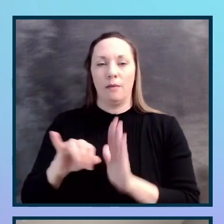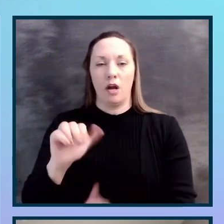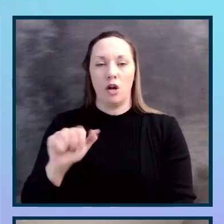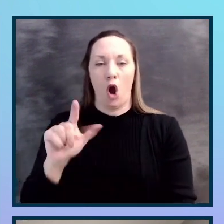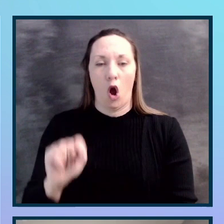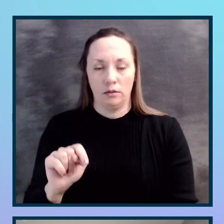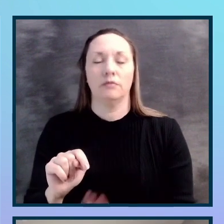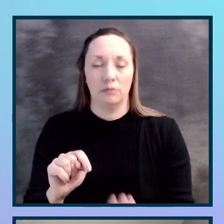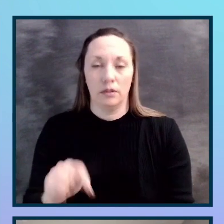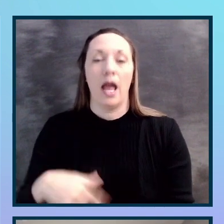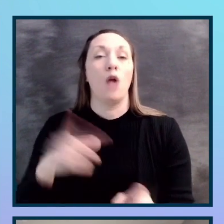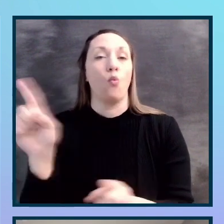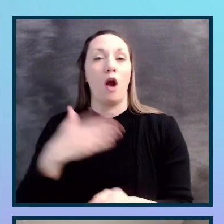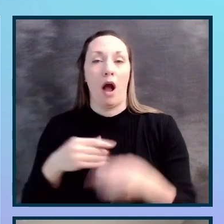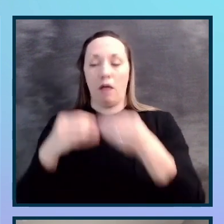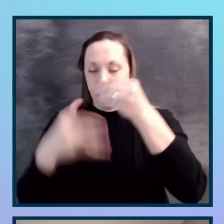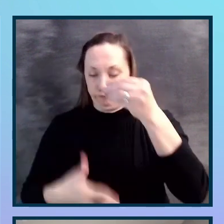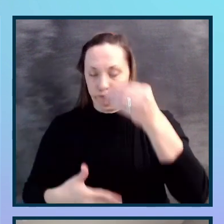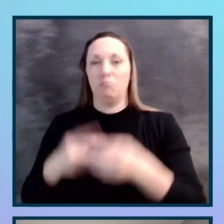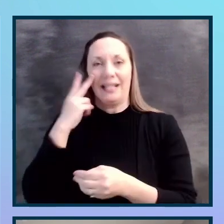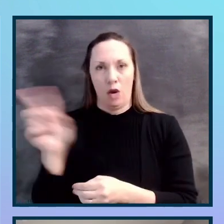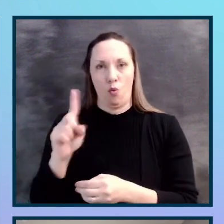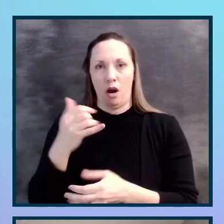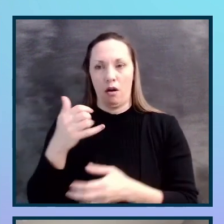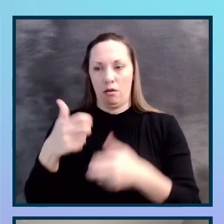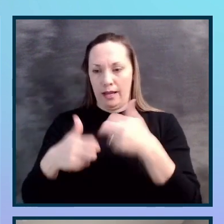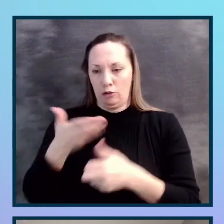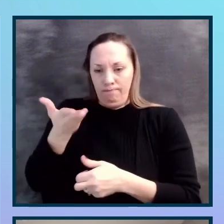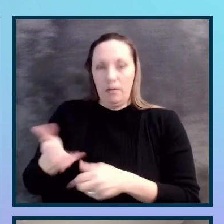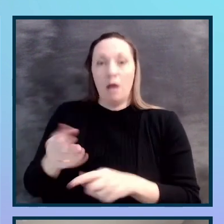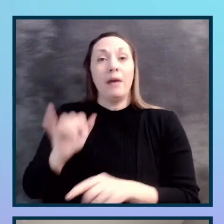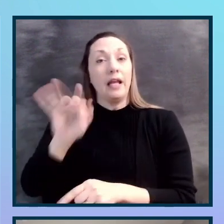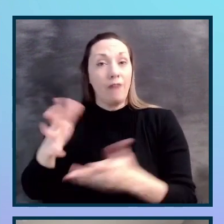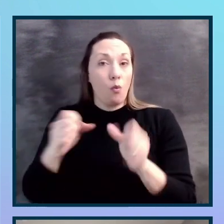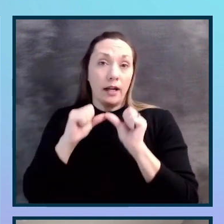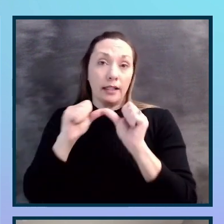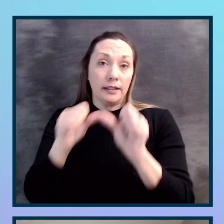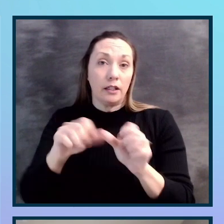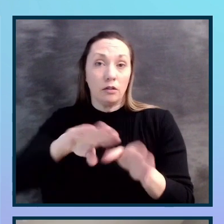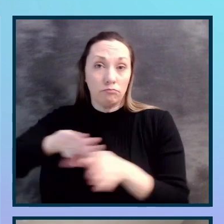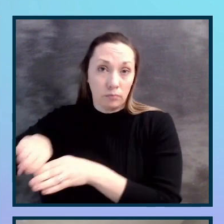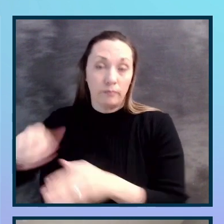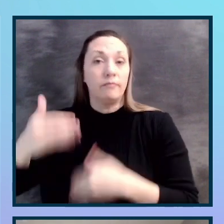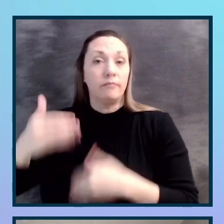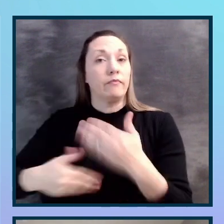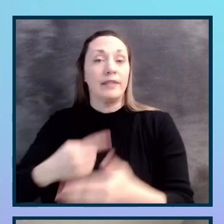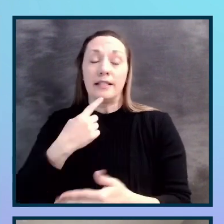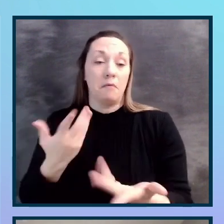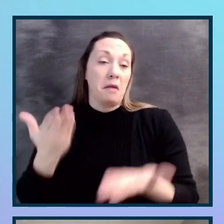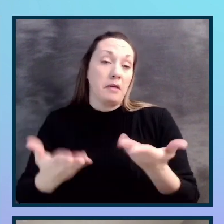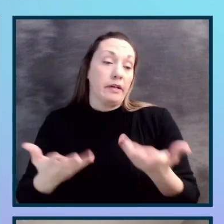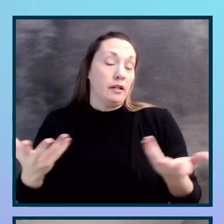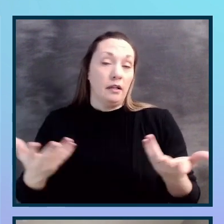and where in my file path this issue exists. But if I want to continue moving forwards with this and say, I don't want